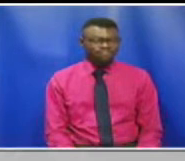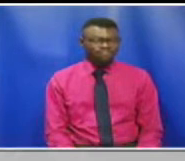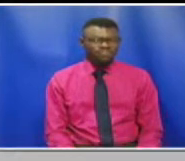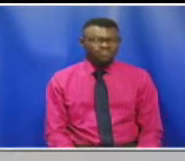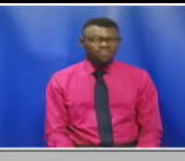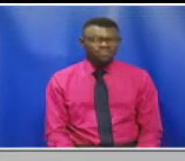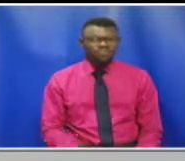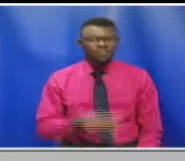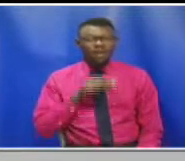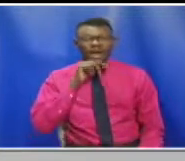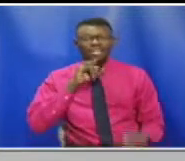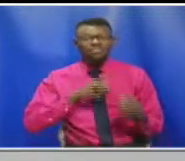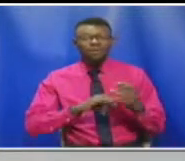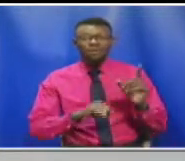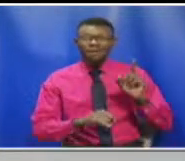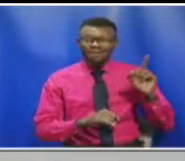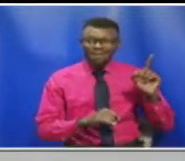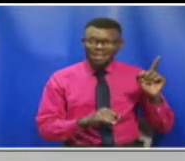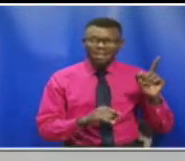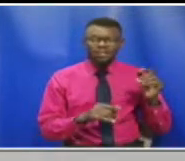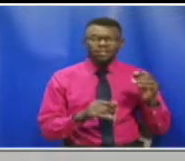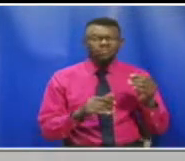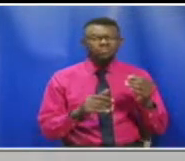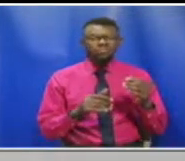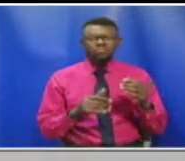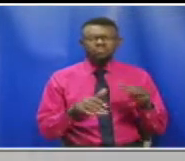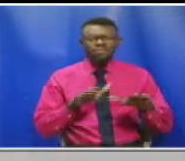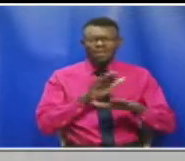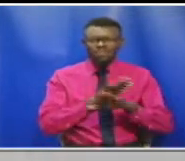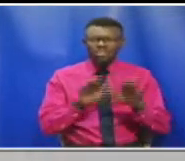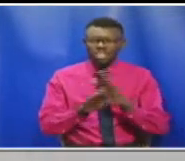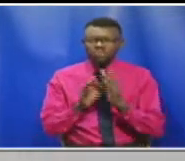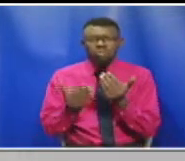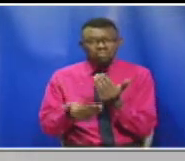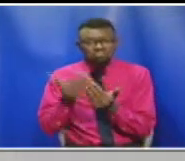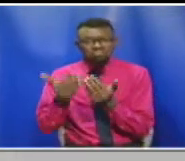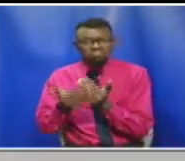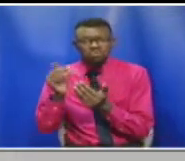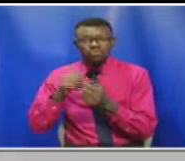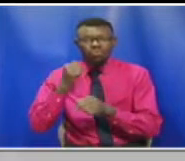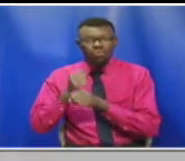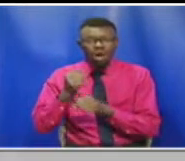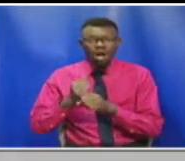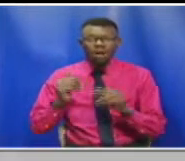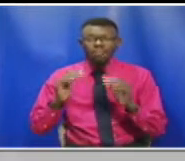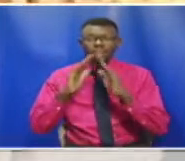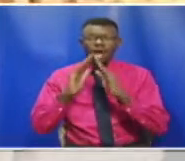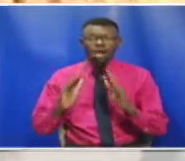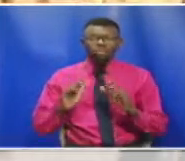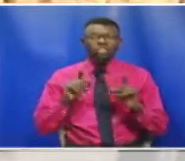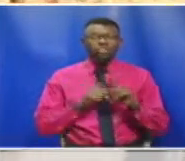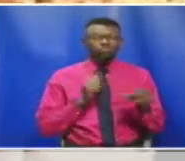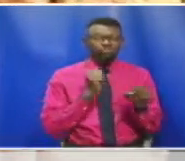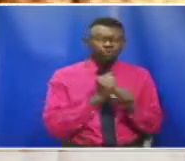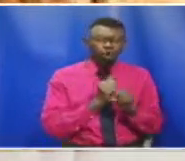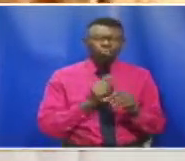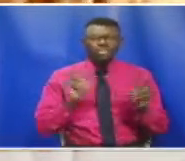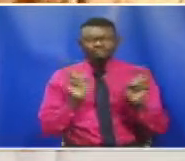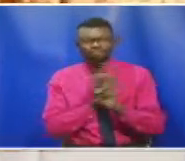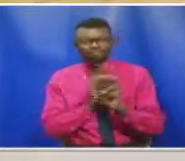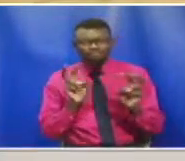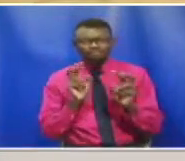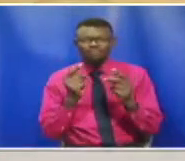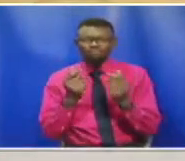Her husband, Douglas Ruto, now taking over everything, balancing between domestic chores and menial jobs to fend for his young